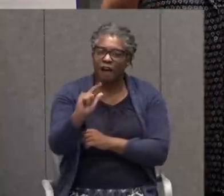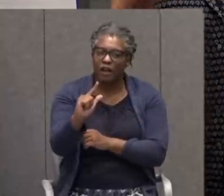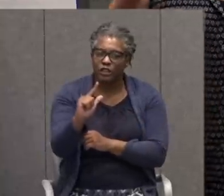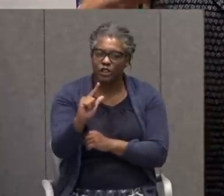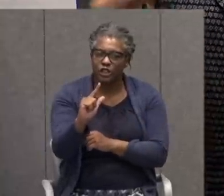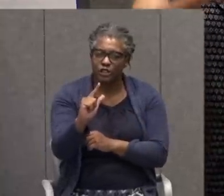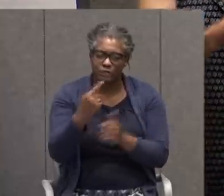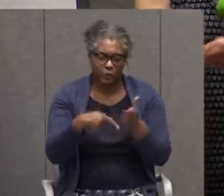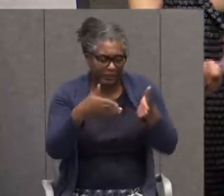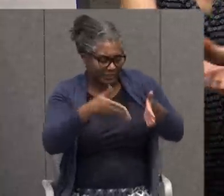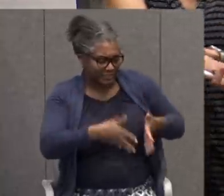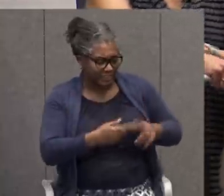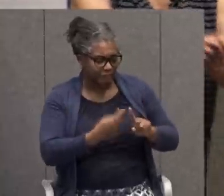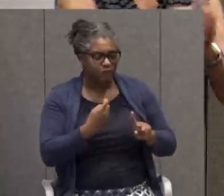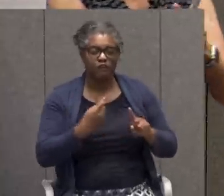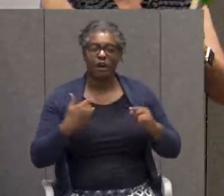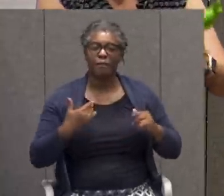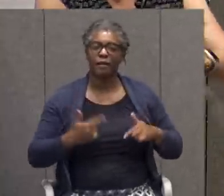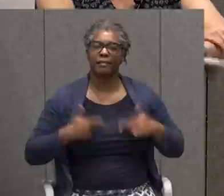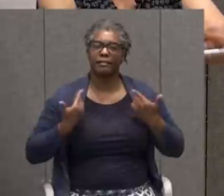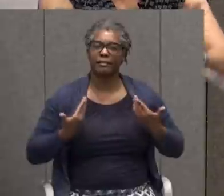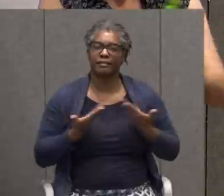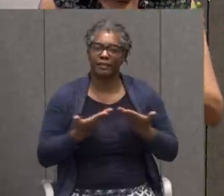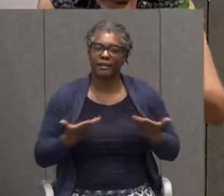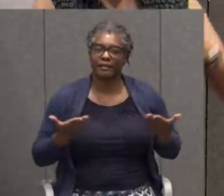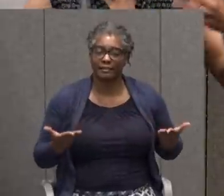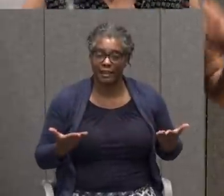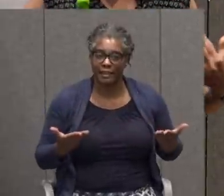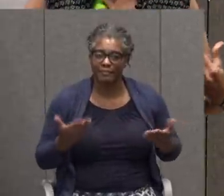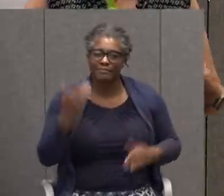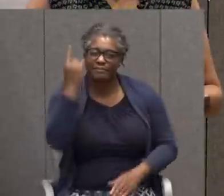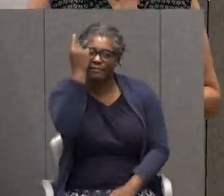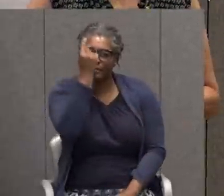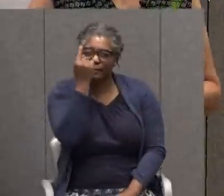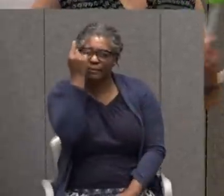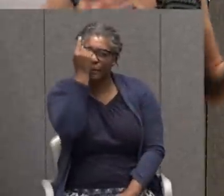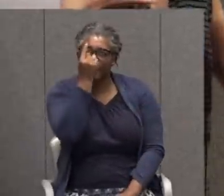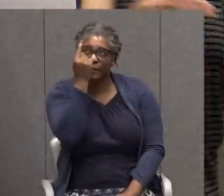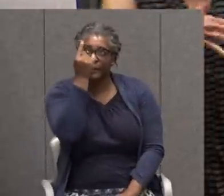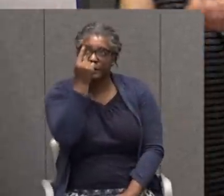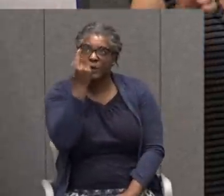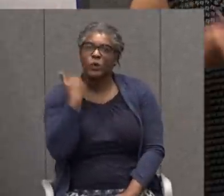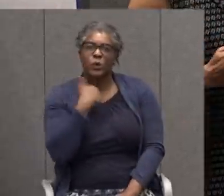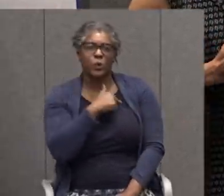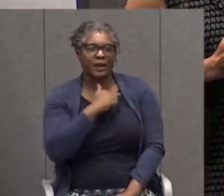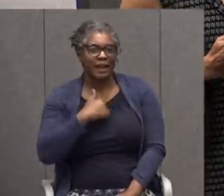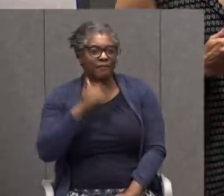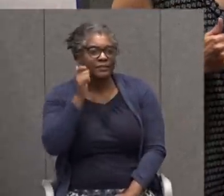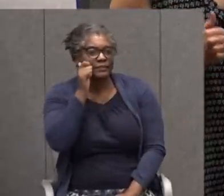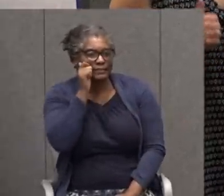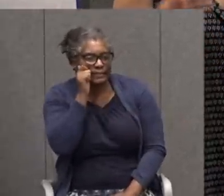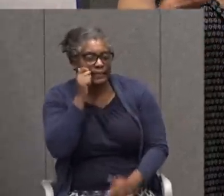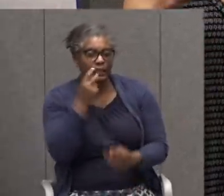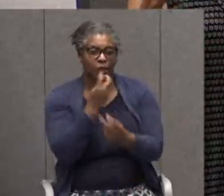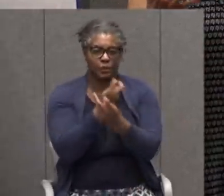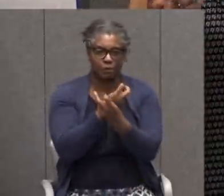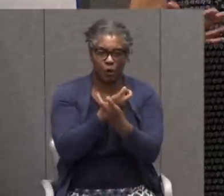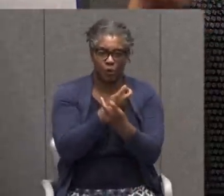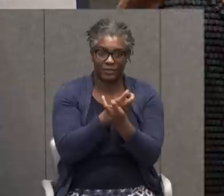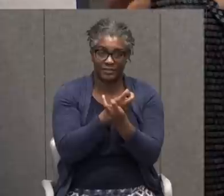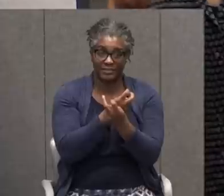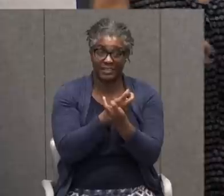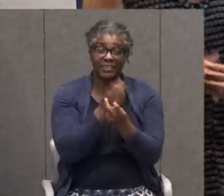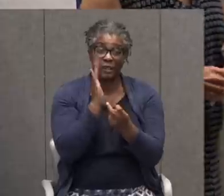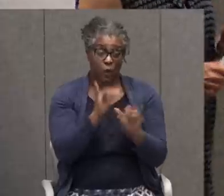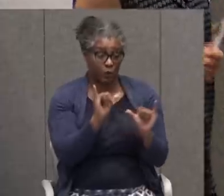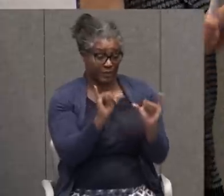So we have skin and we have bones in us, don't we? And those stay. Those are going to stay. They